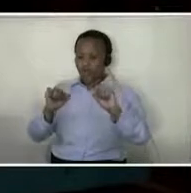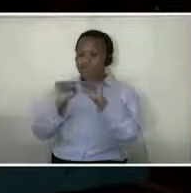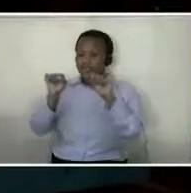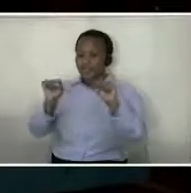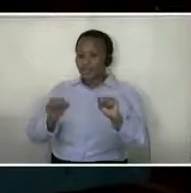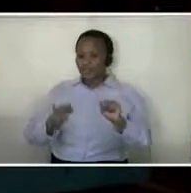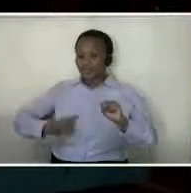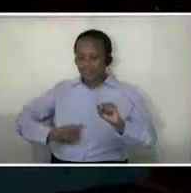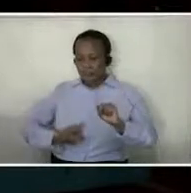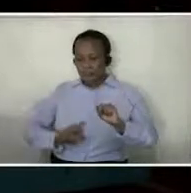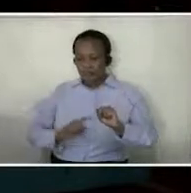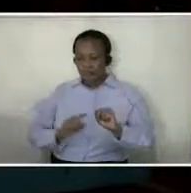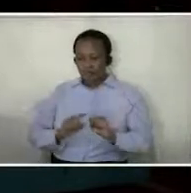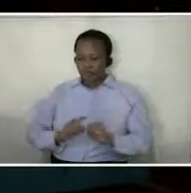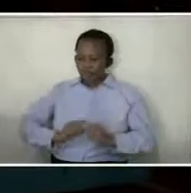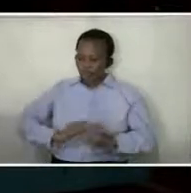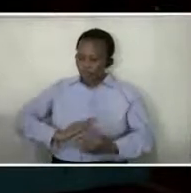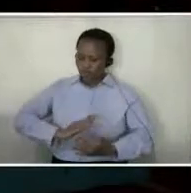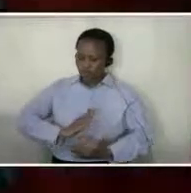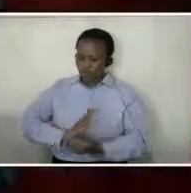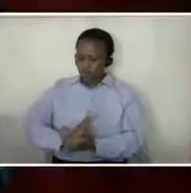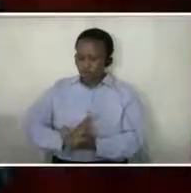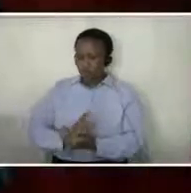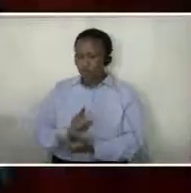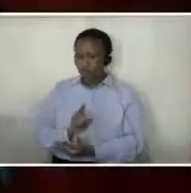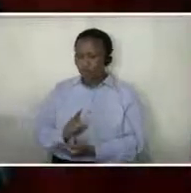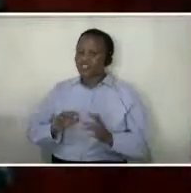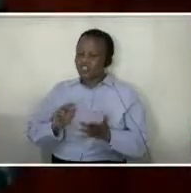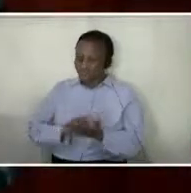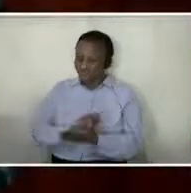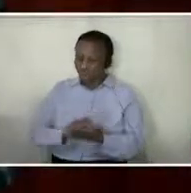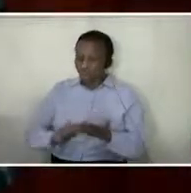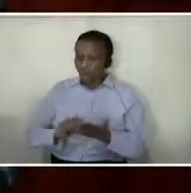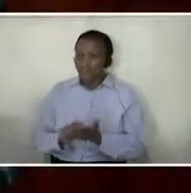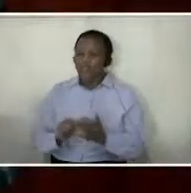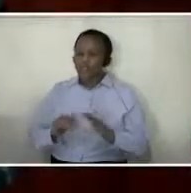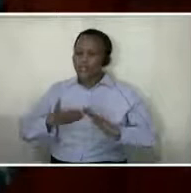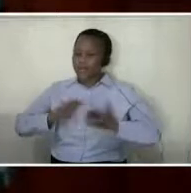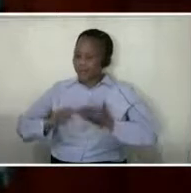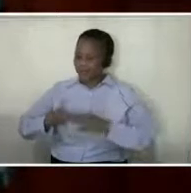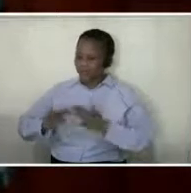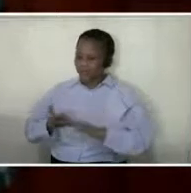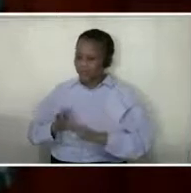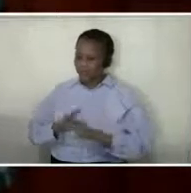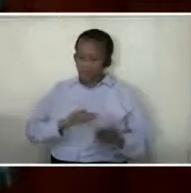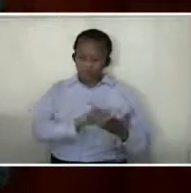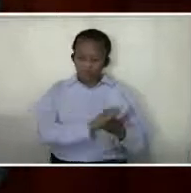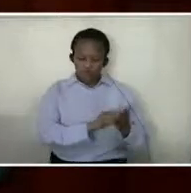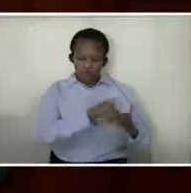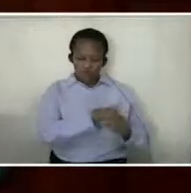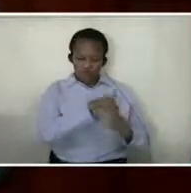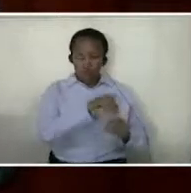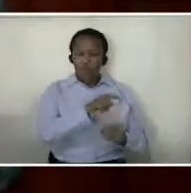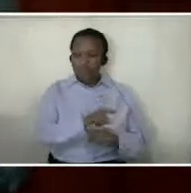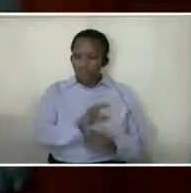guarantees the right of all citizens to elect and be elected to govern.